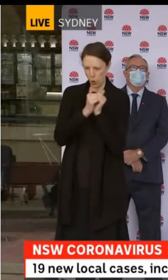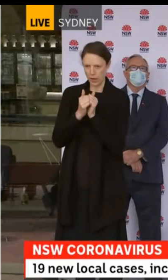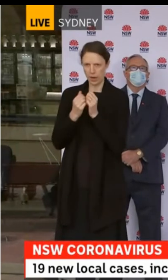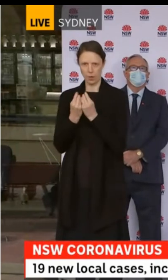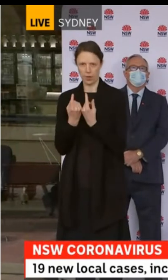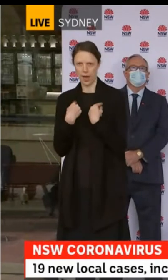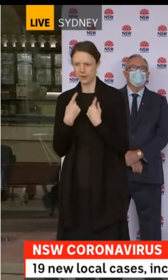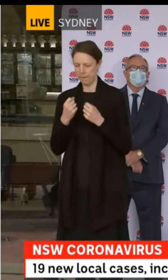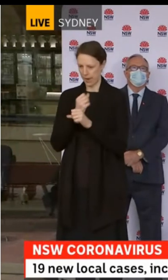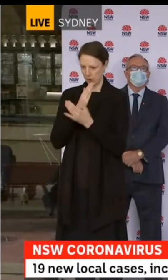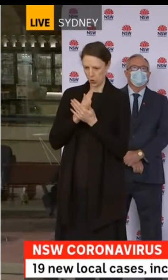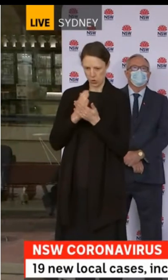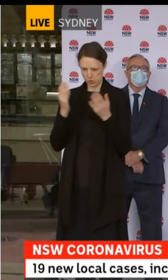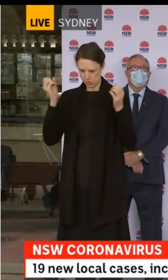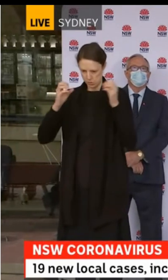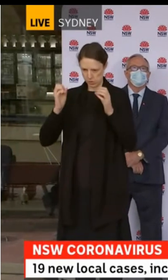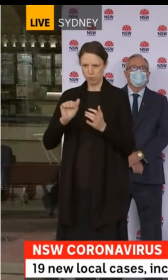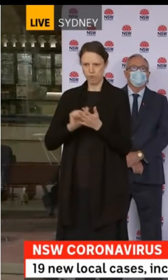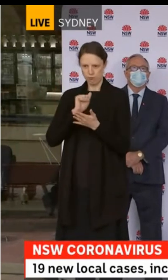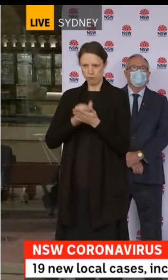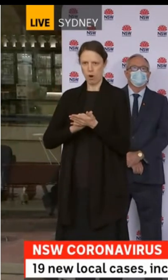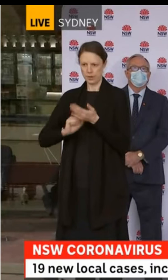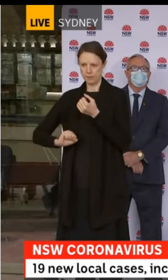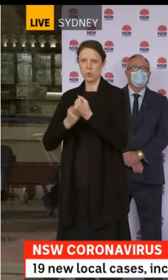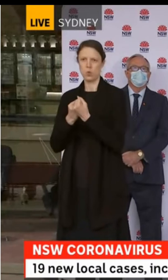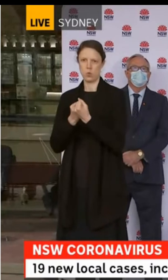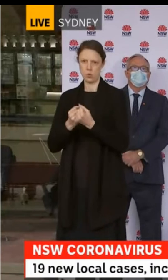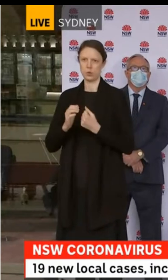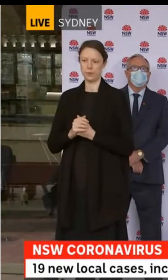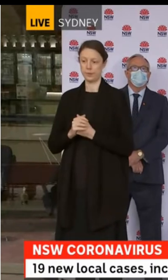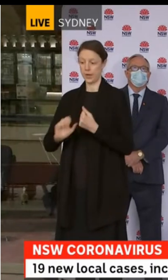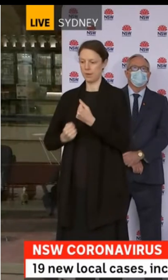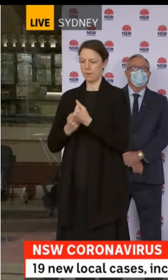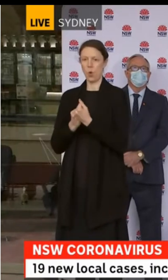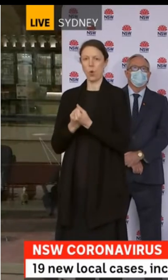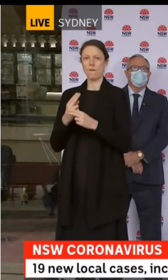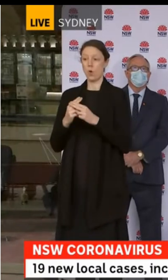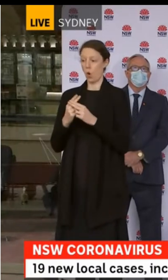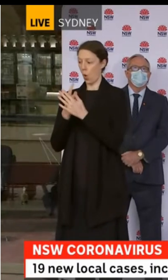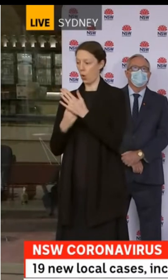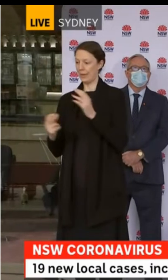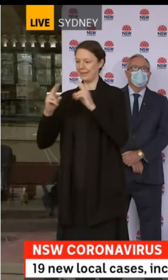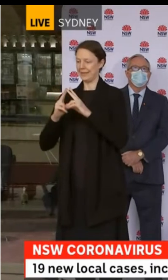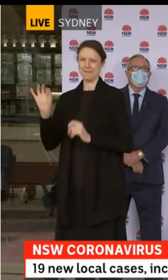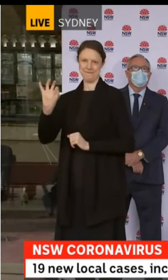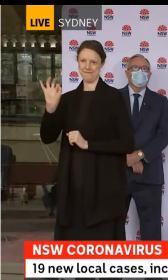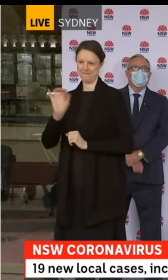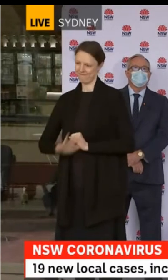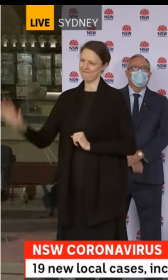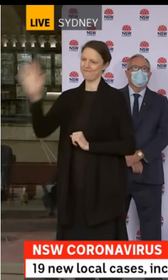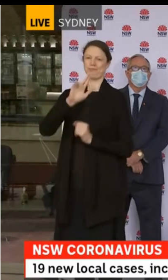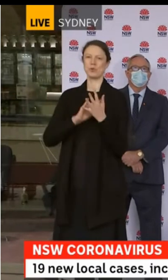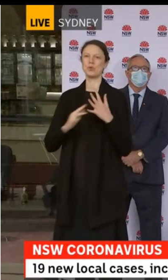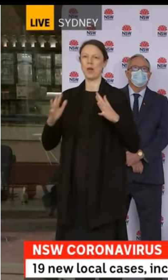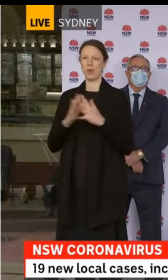this package together. Importantly, the support package today covers the entire state. It is not simply limited to hotspot